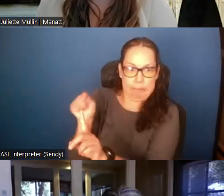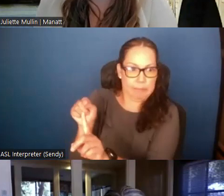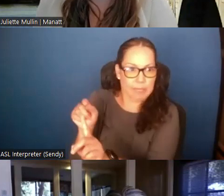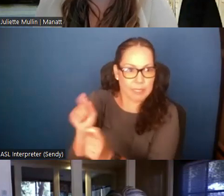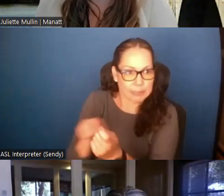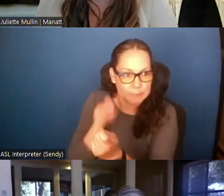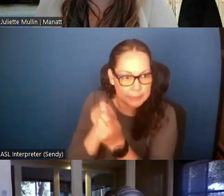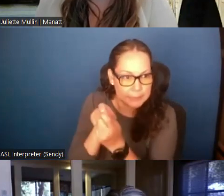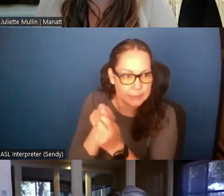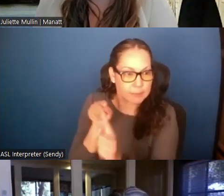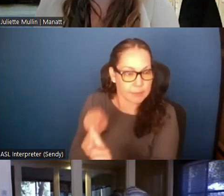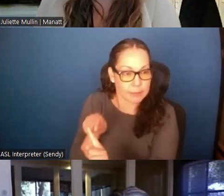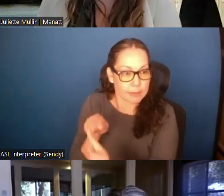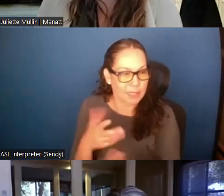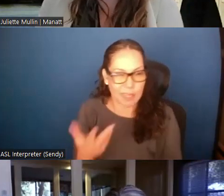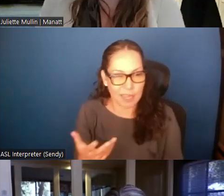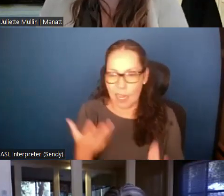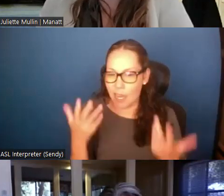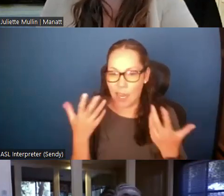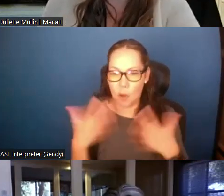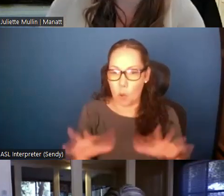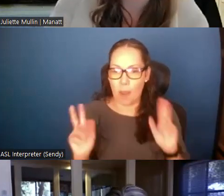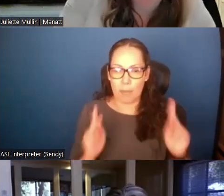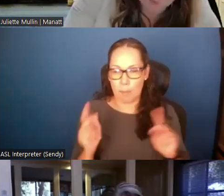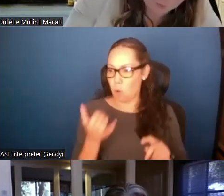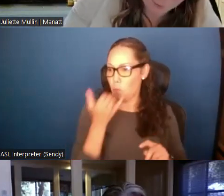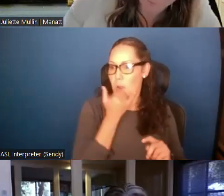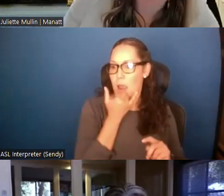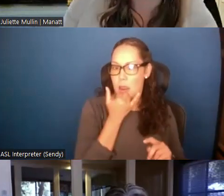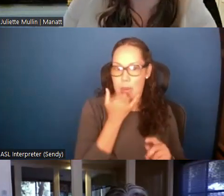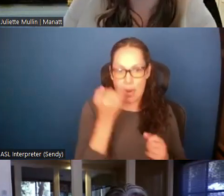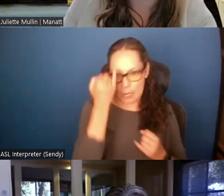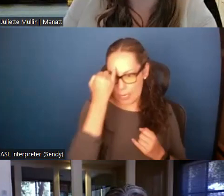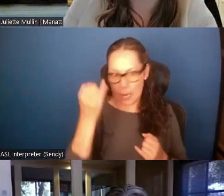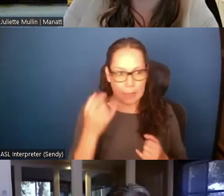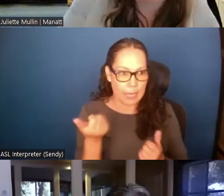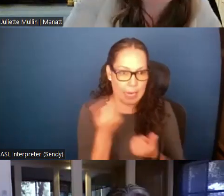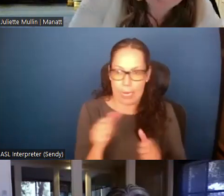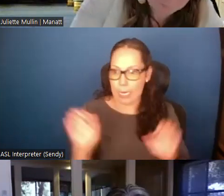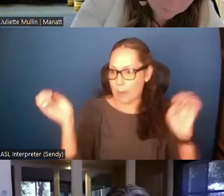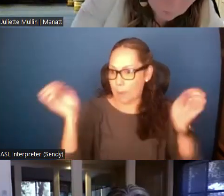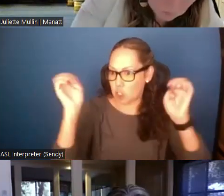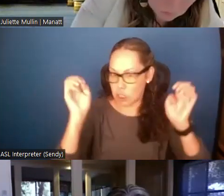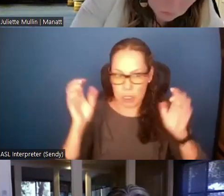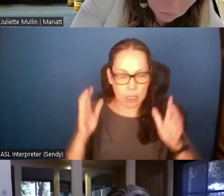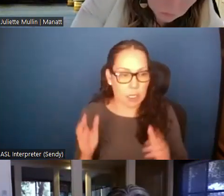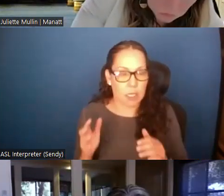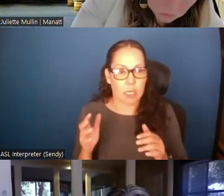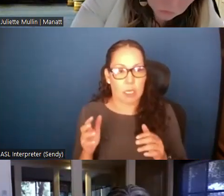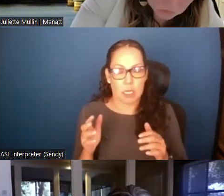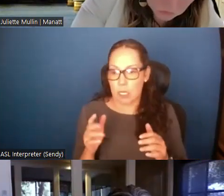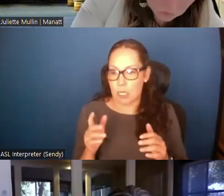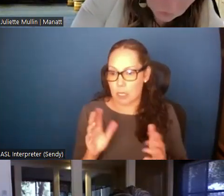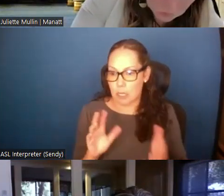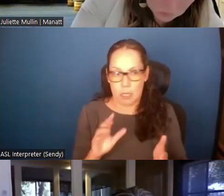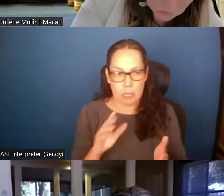So I don't want people to get the wrong idea that any state of emergency, we can suddenly, we have things that happen with visitation